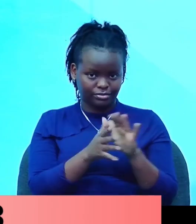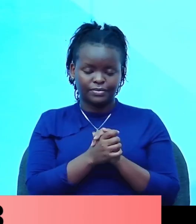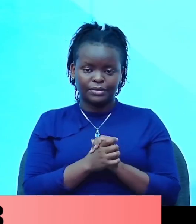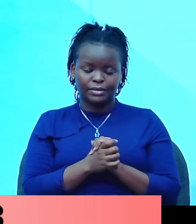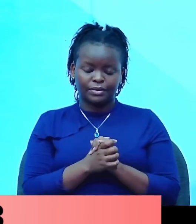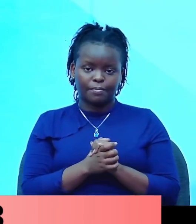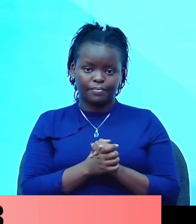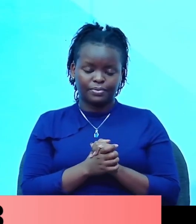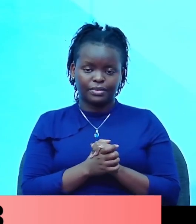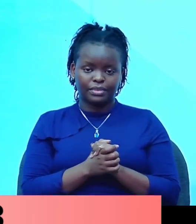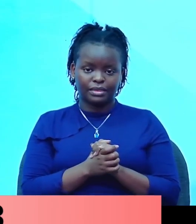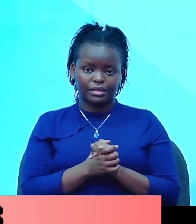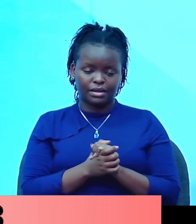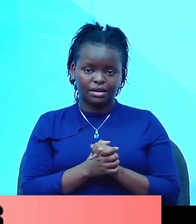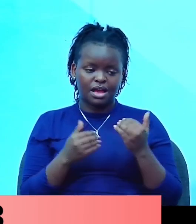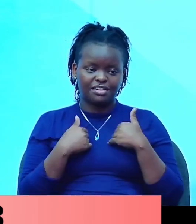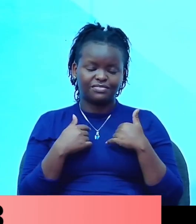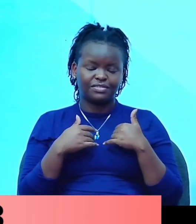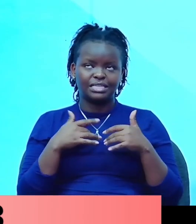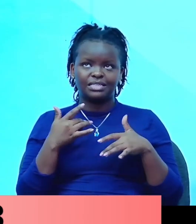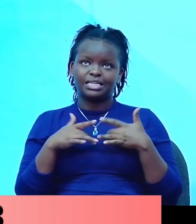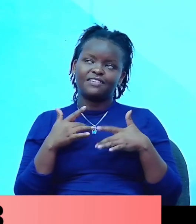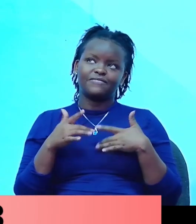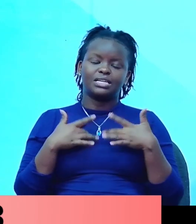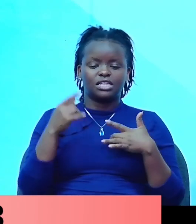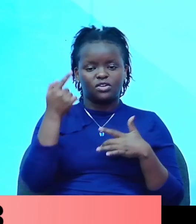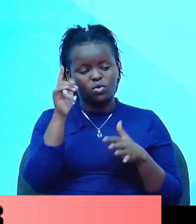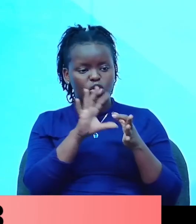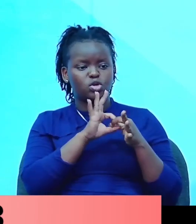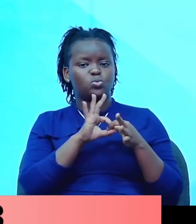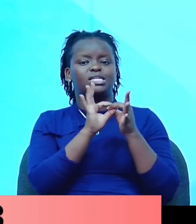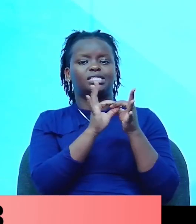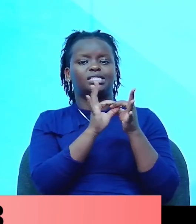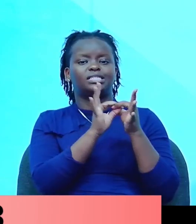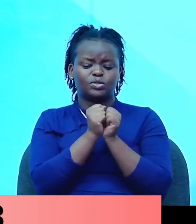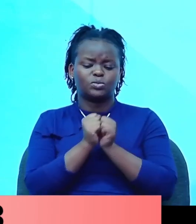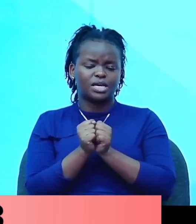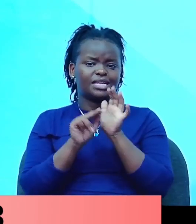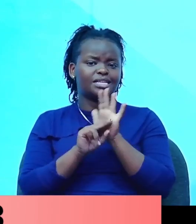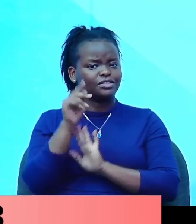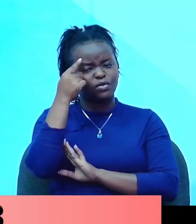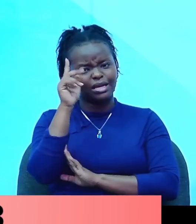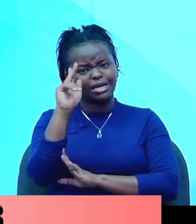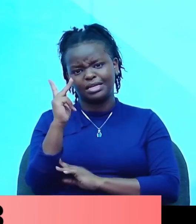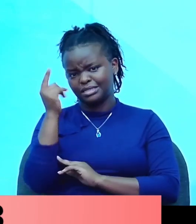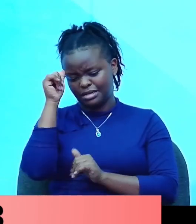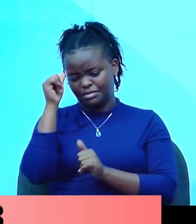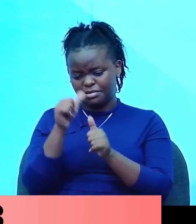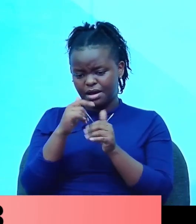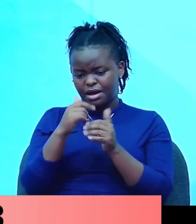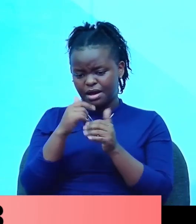drives such a sense of unity and patriotism and togetherness for Kenyans, because you remember, I think there was one